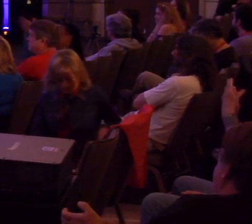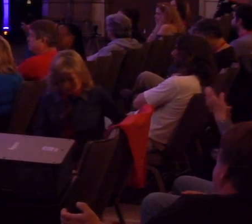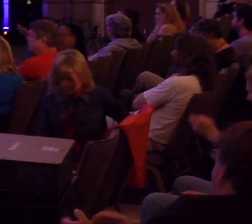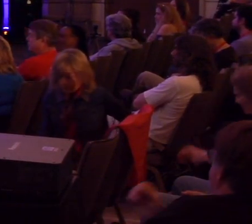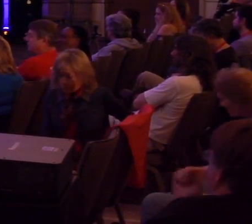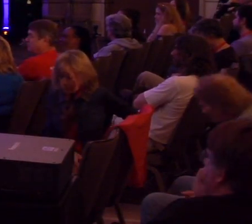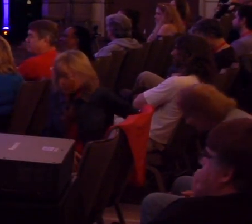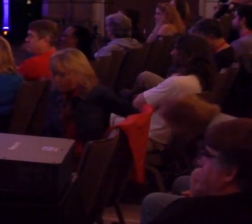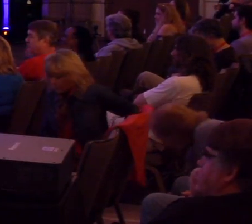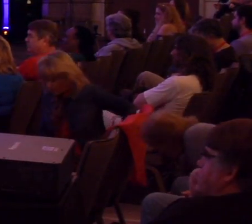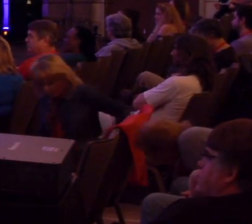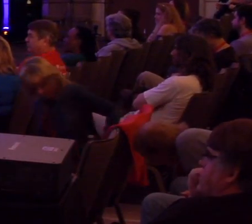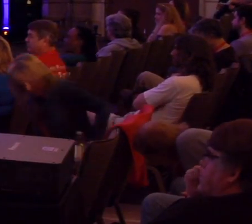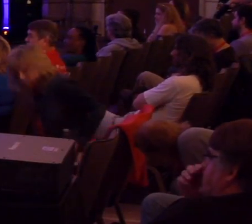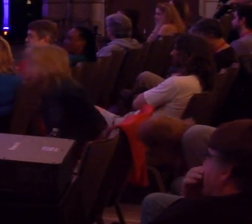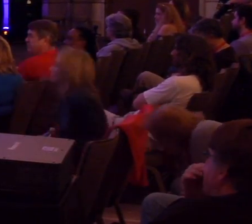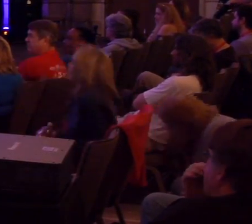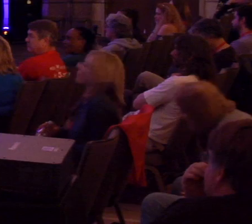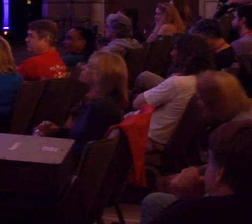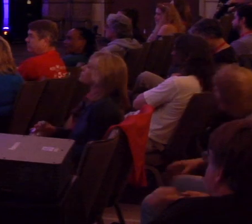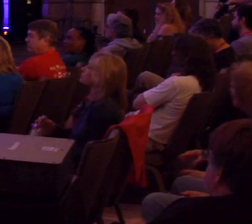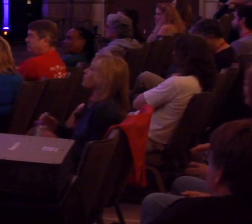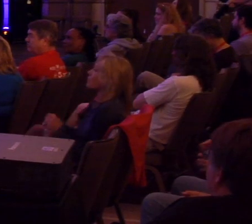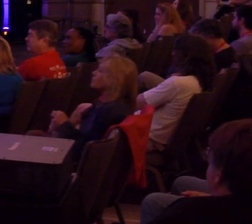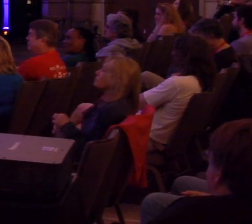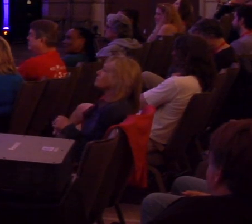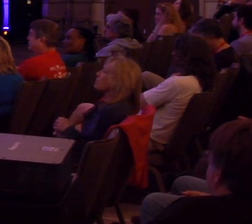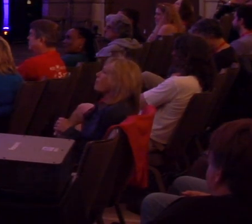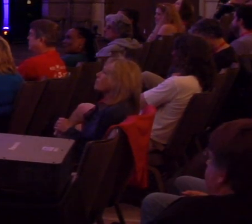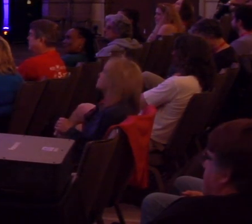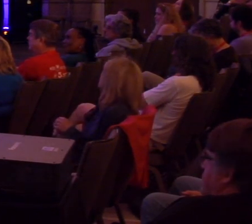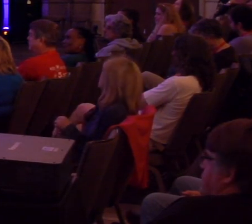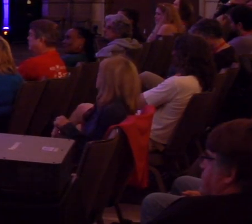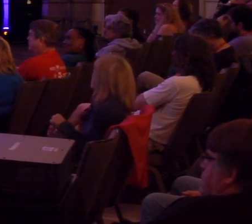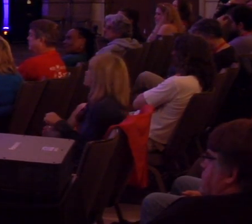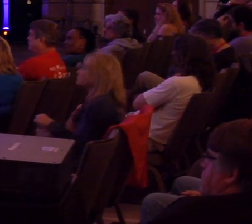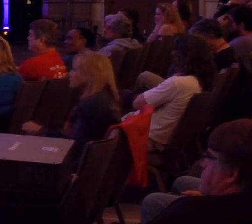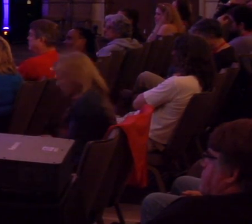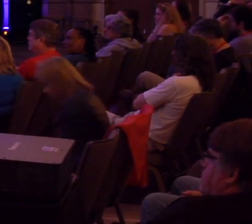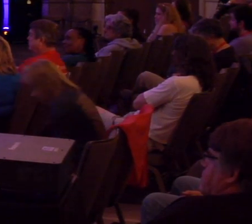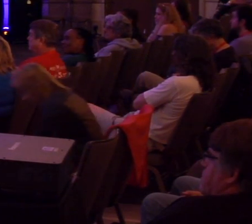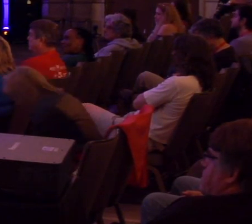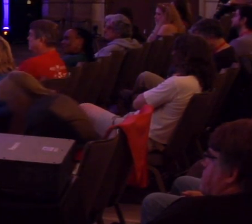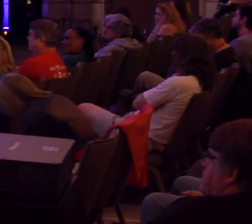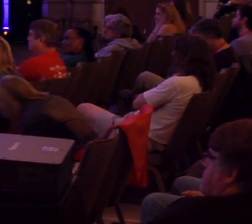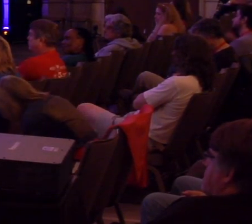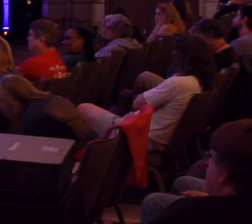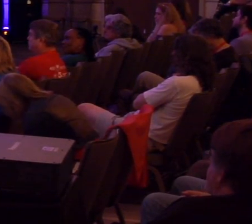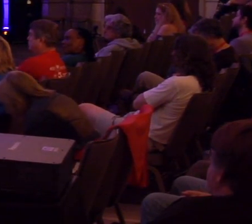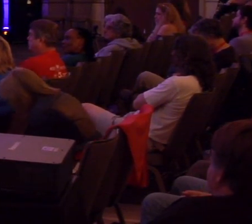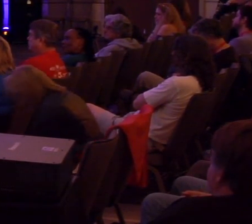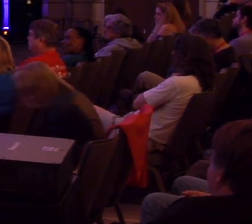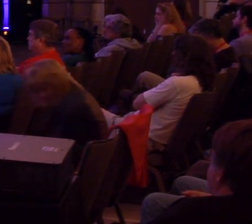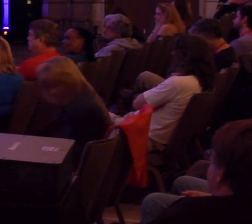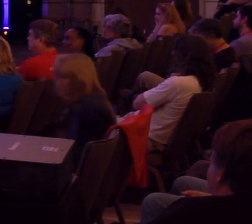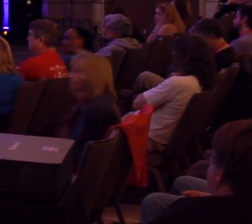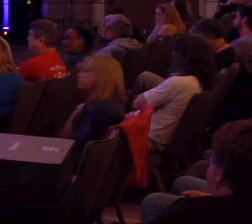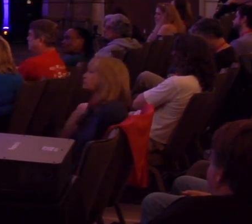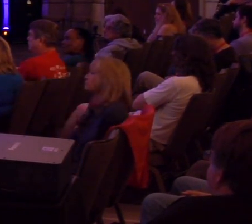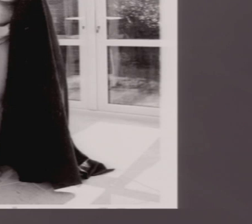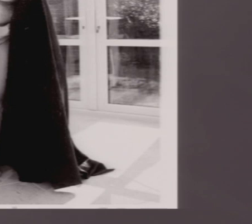Of course, nude protest is not the only way to resist Islamism and the veil, but it is a very